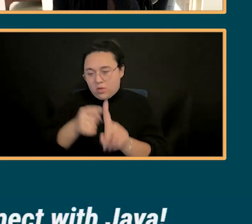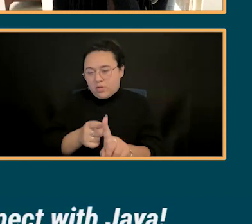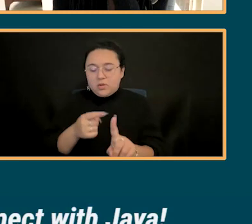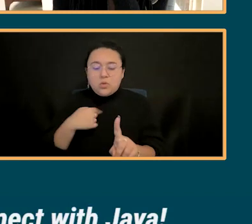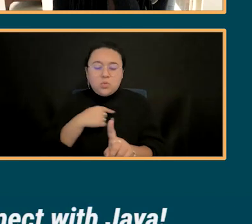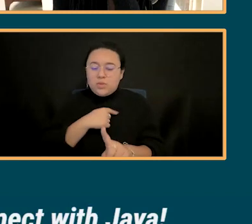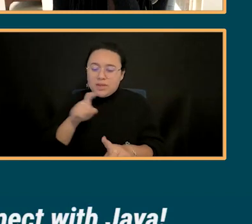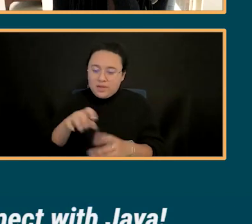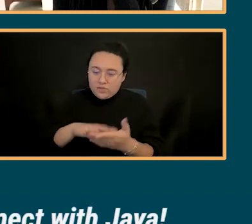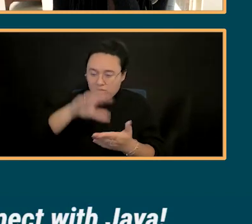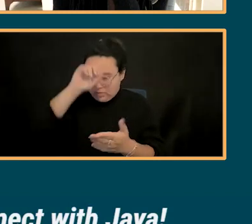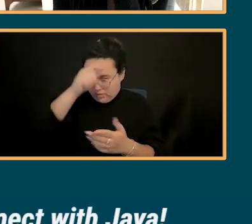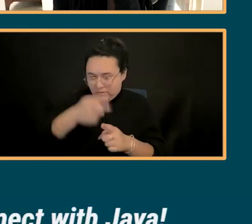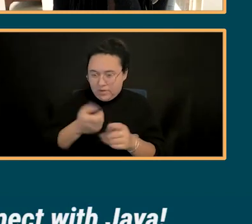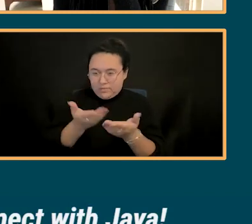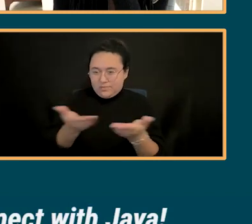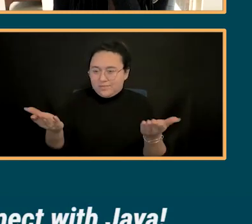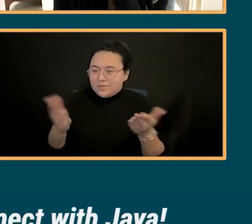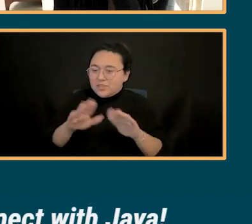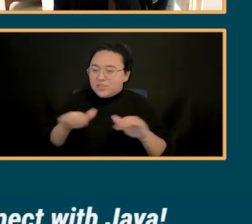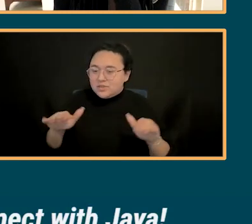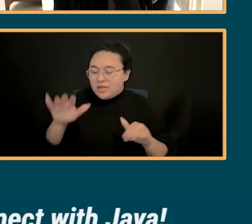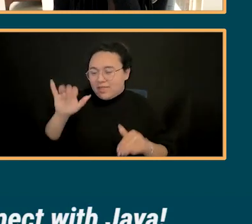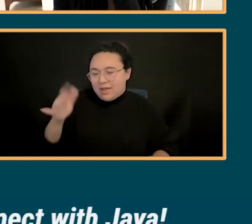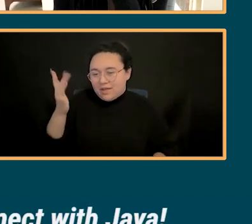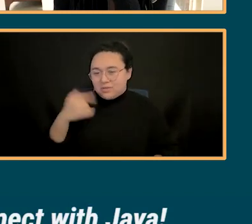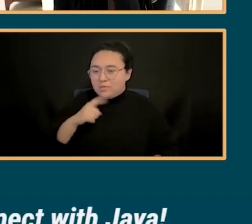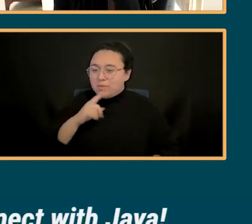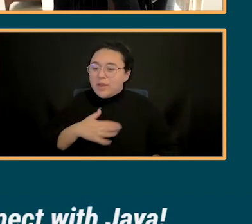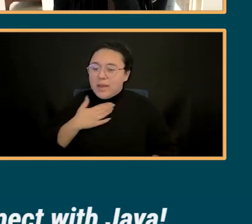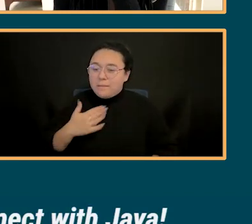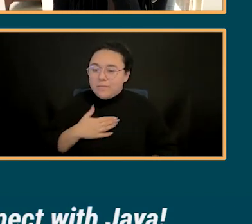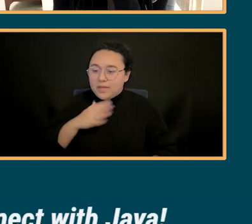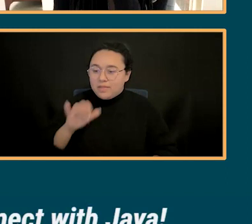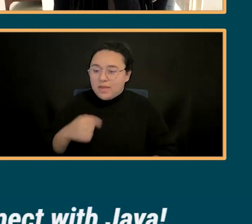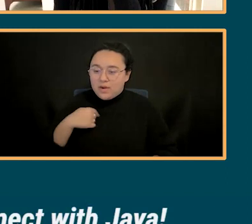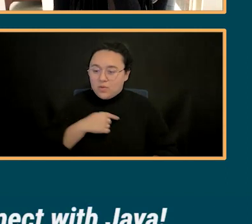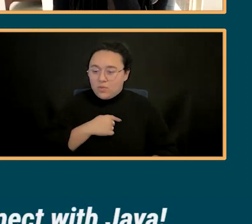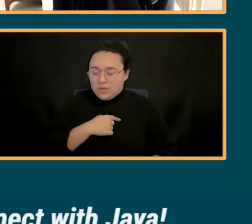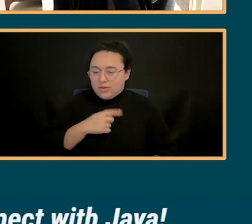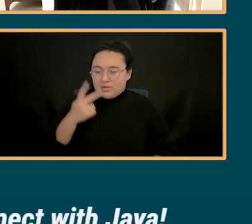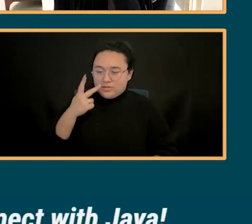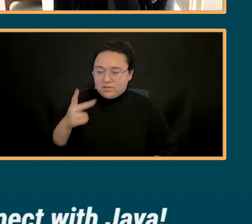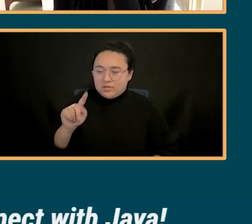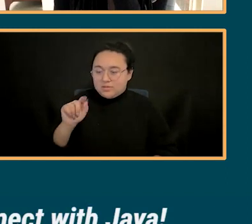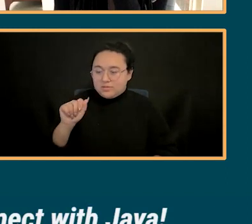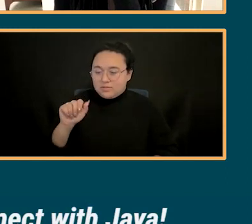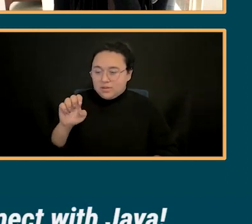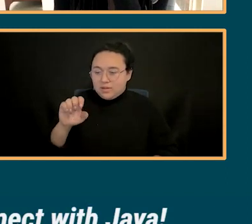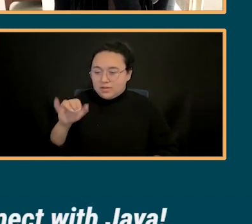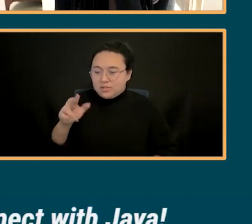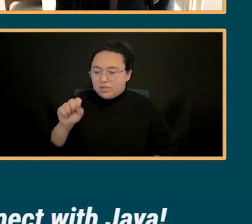we have to learn from our children. I think and that's why I'm so glad that, Taejas and Toren are both here.